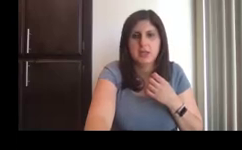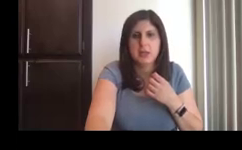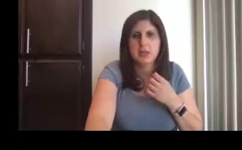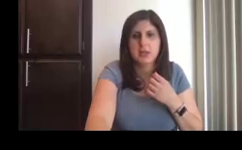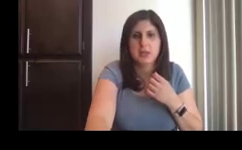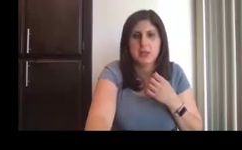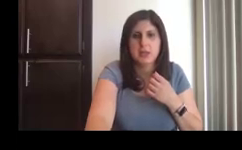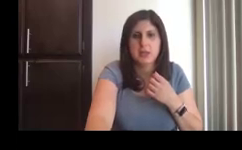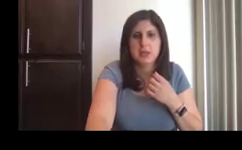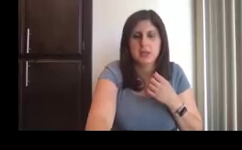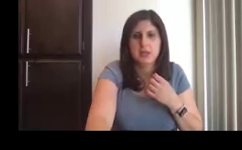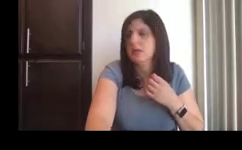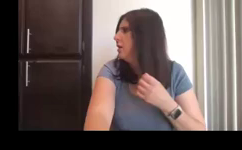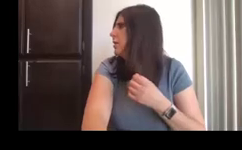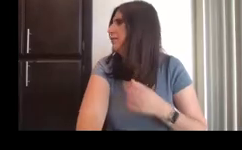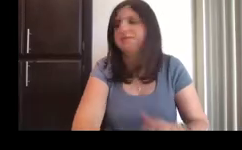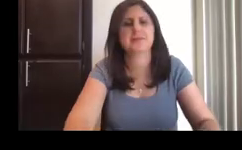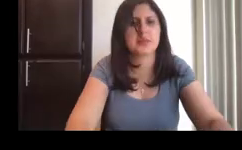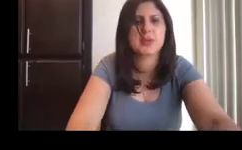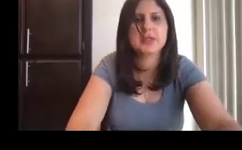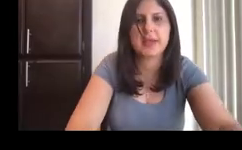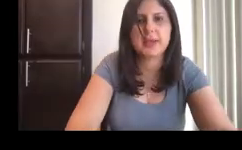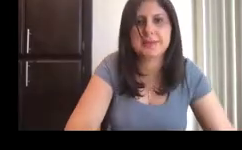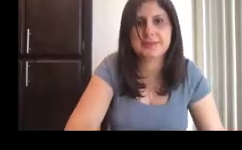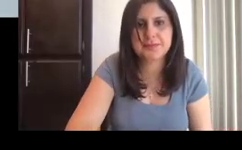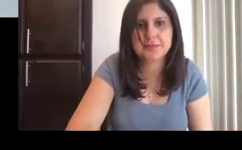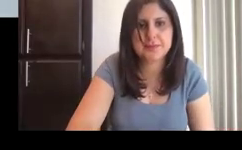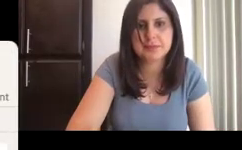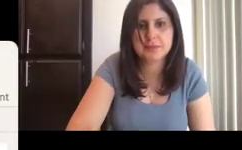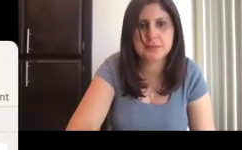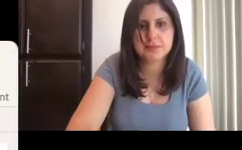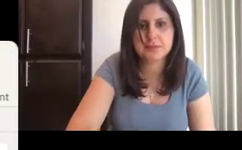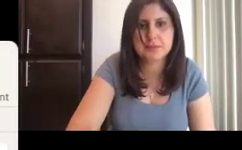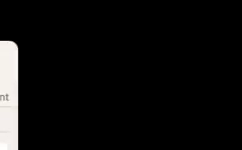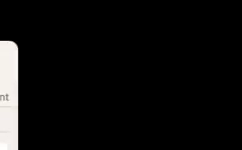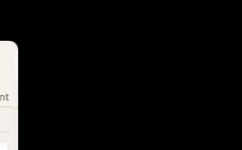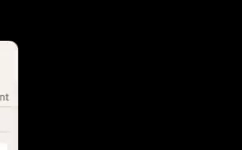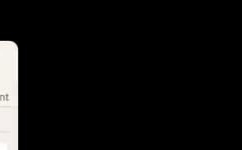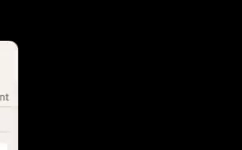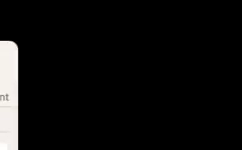Give me 1 second.